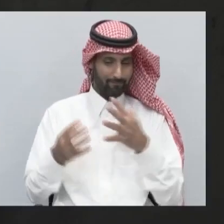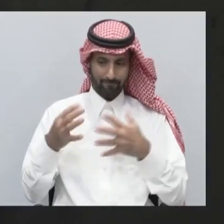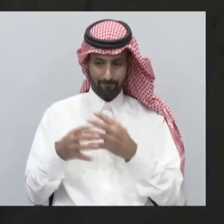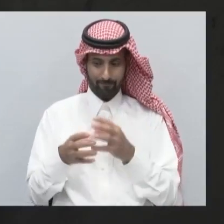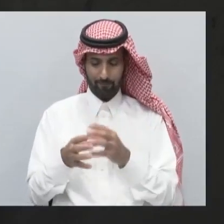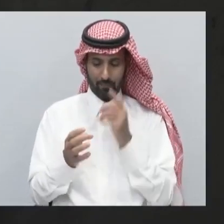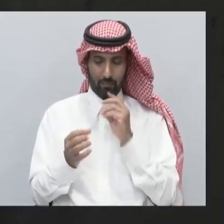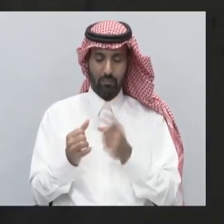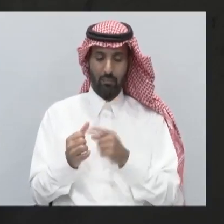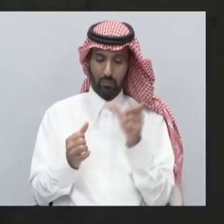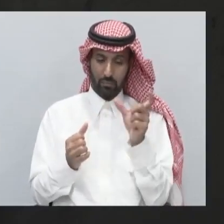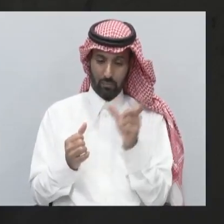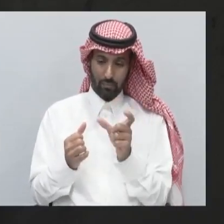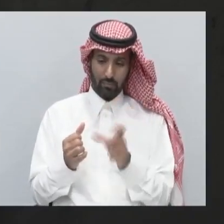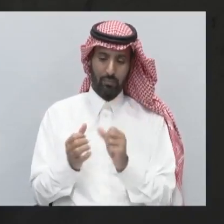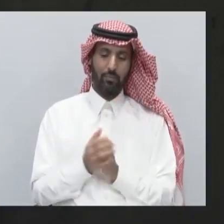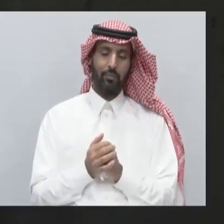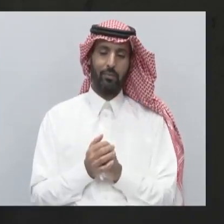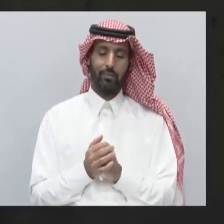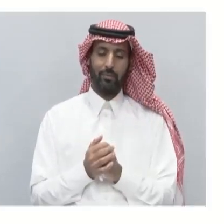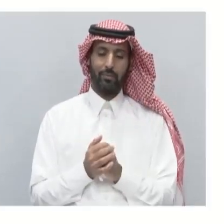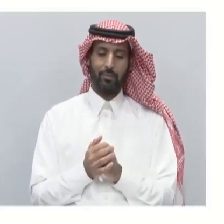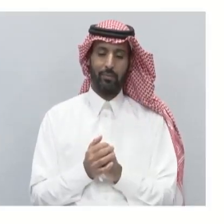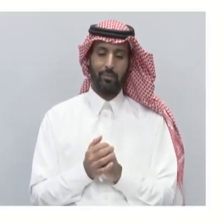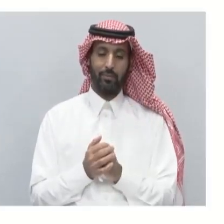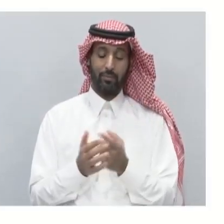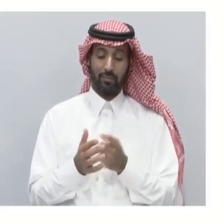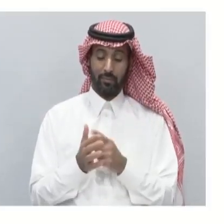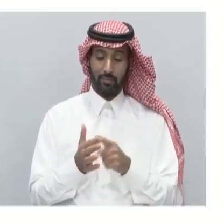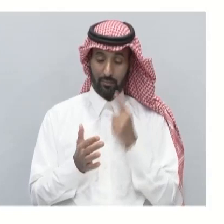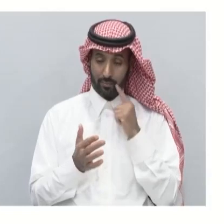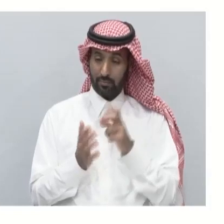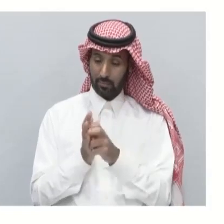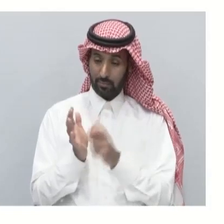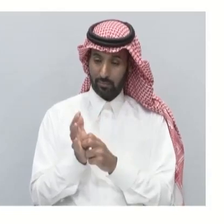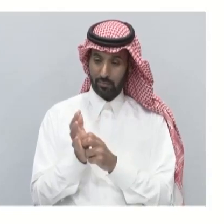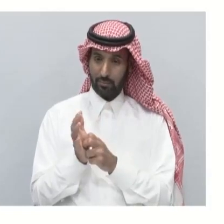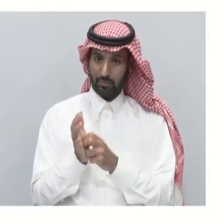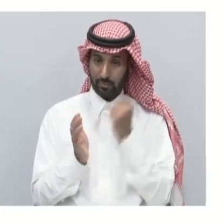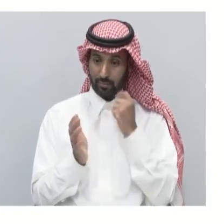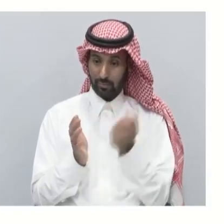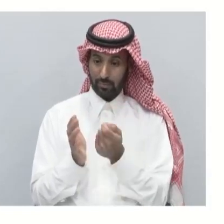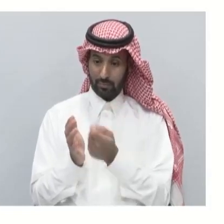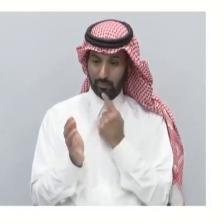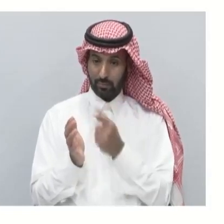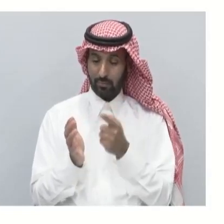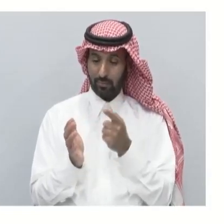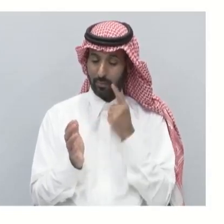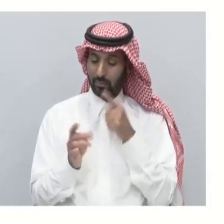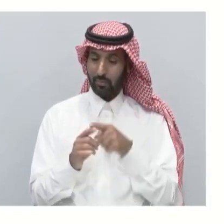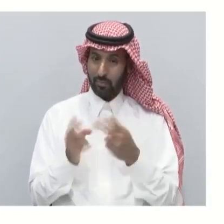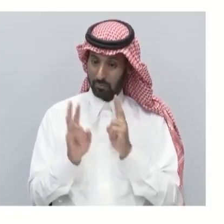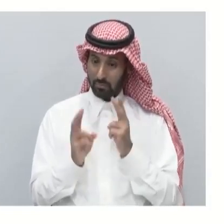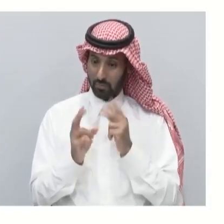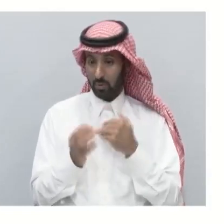we will have an organized paragraph or passage. Followed by the grammar. You are writing about my party